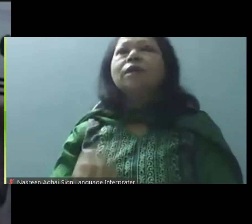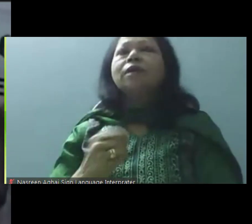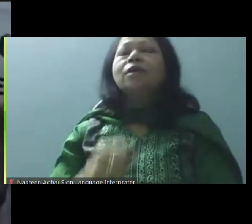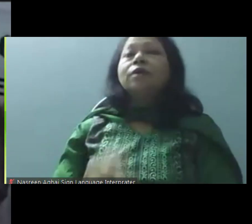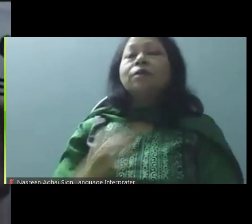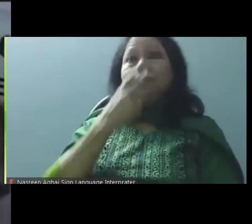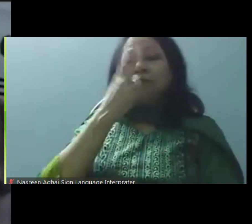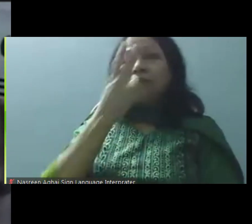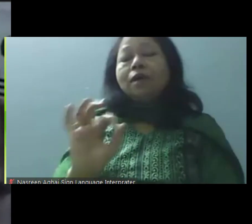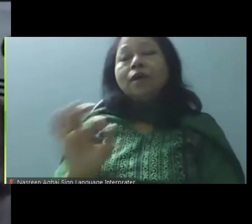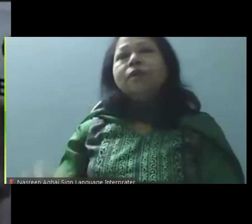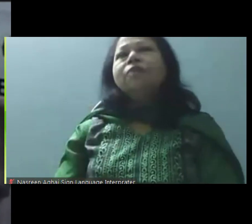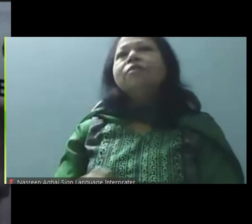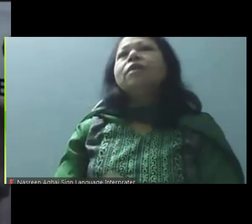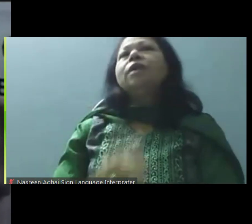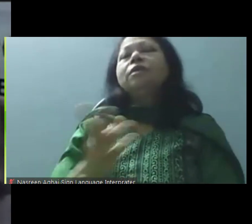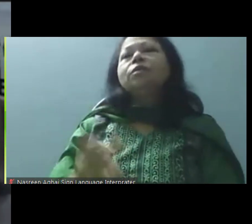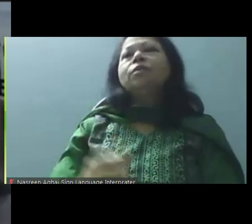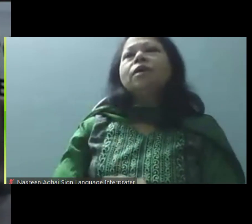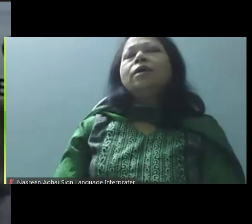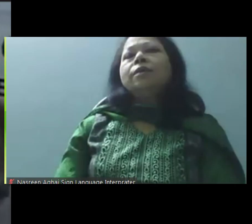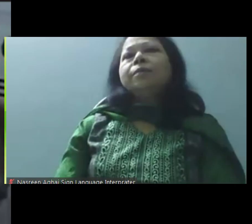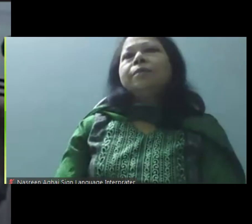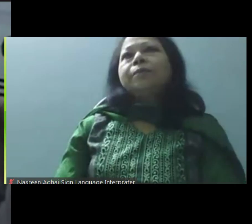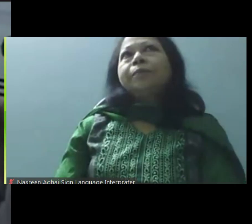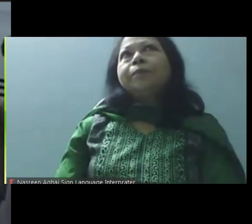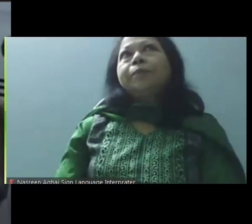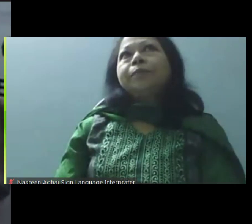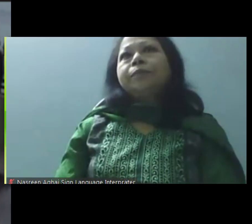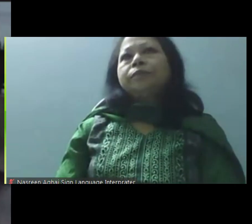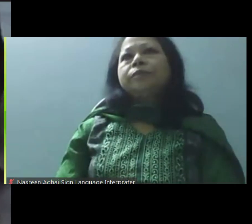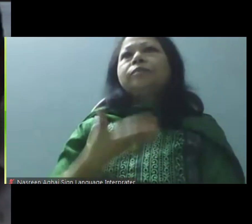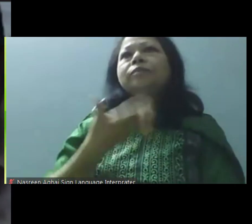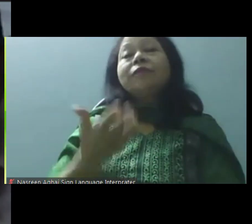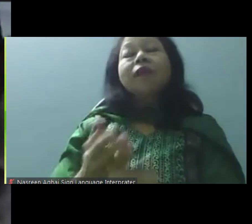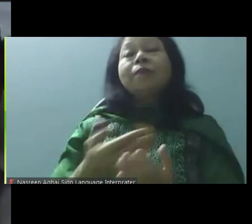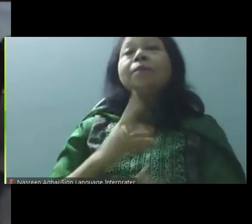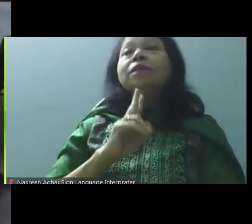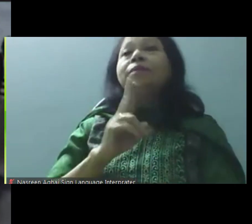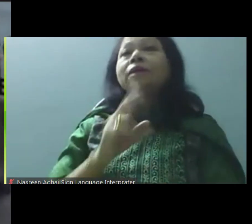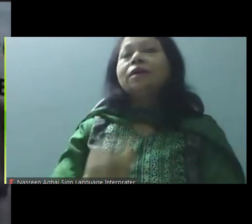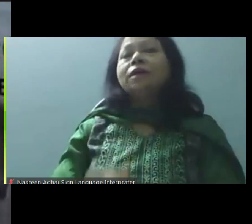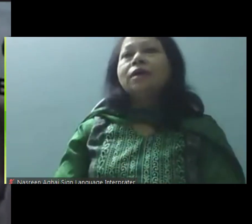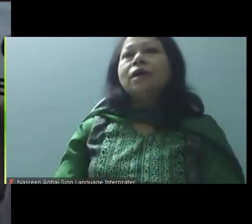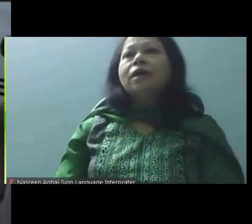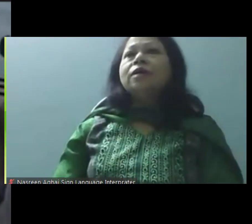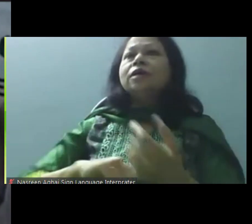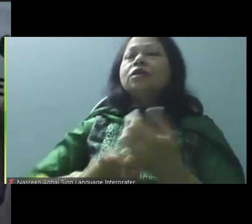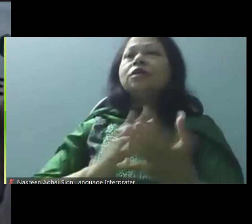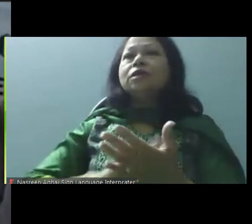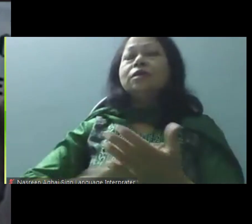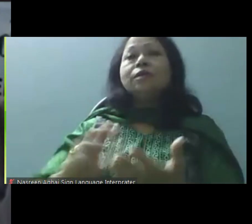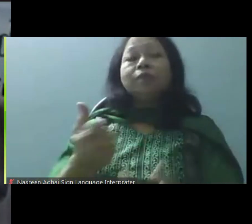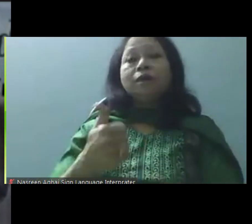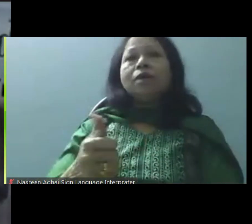has been given. I would like to say much more, Ms. Shakila, because she is practically dealing. We have a